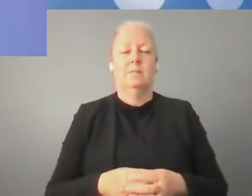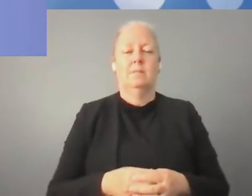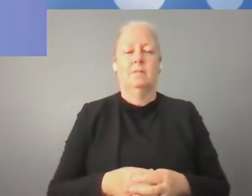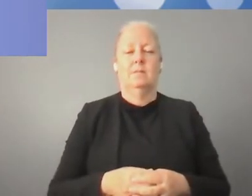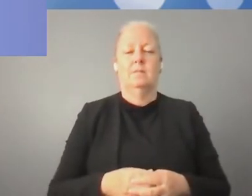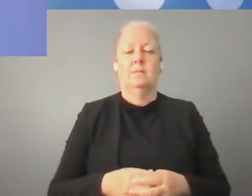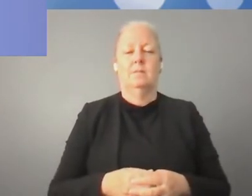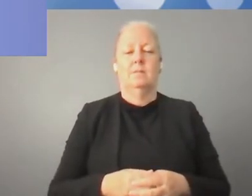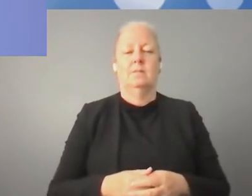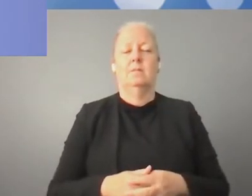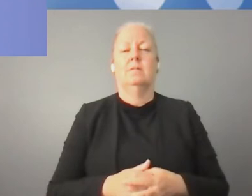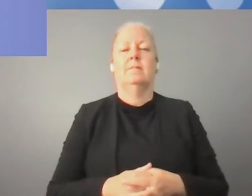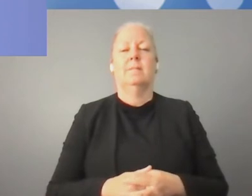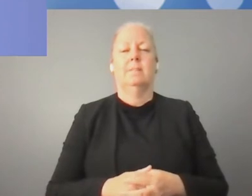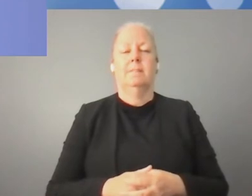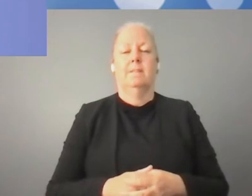excellent